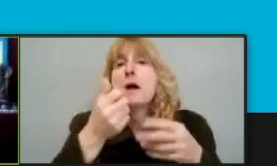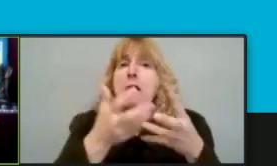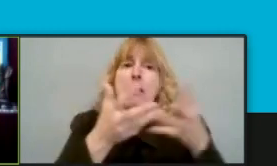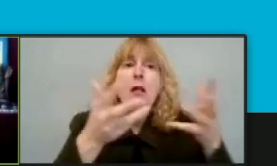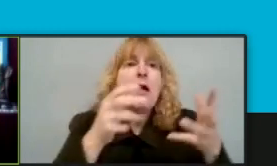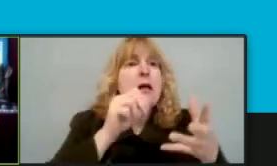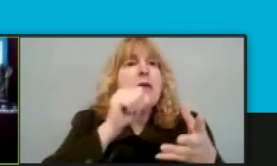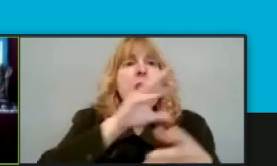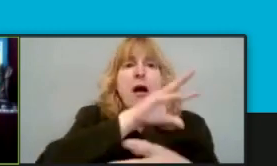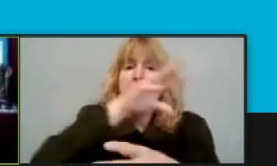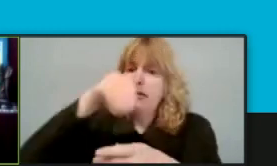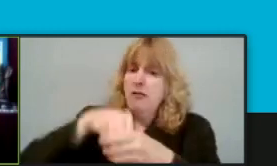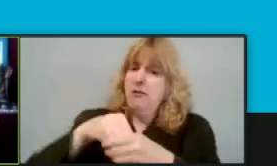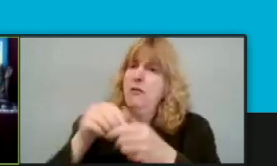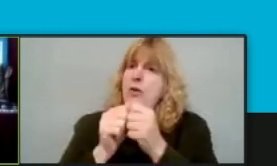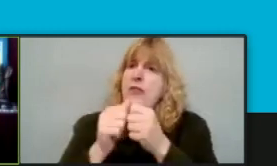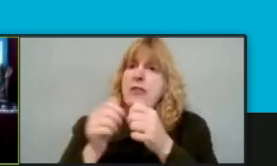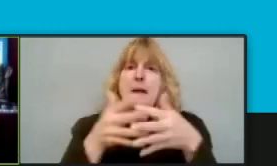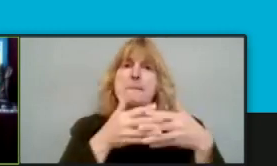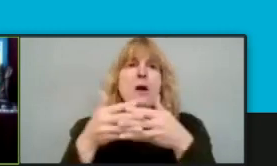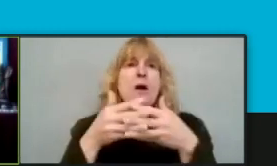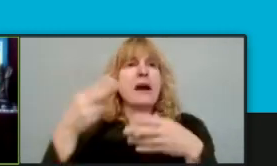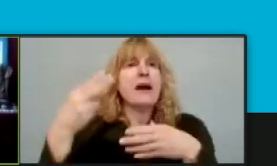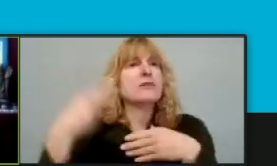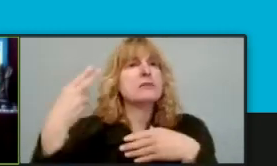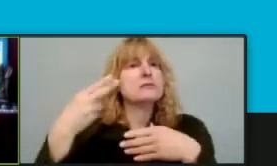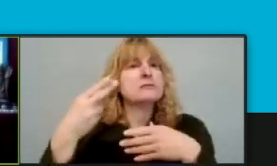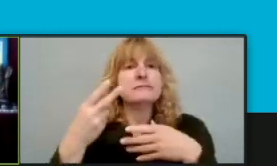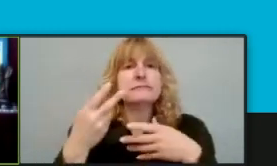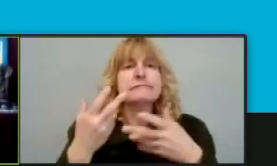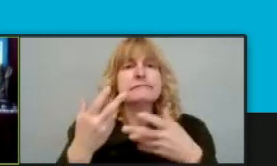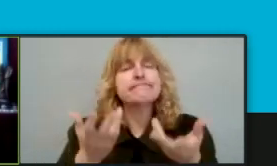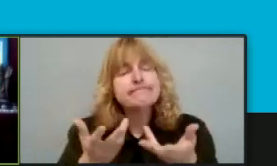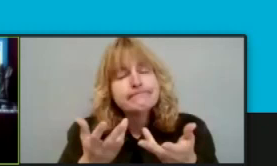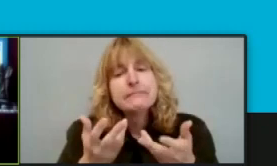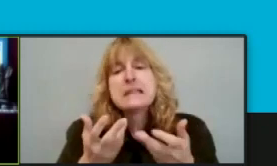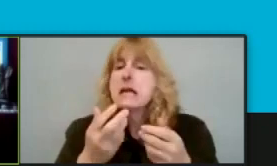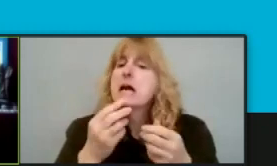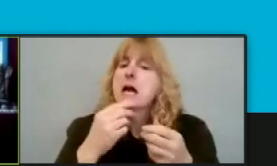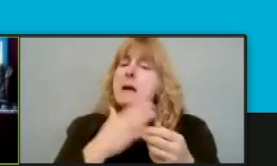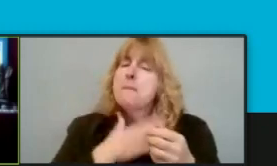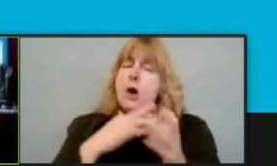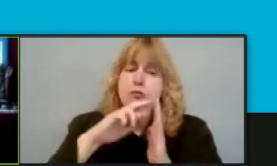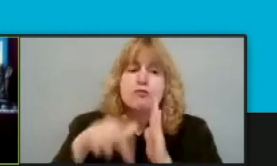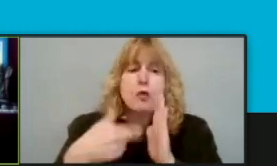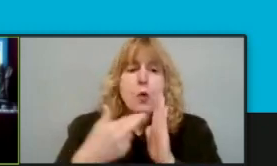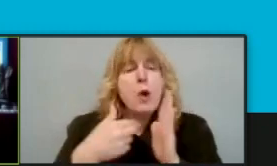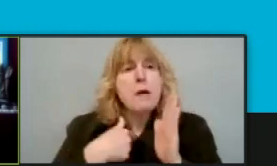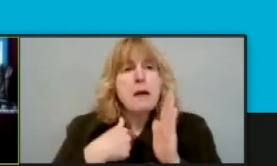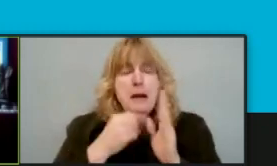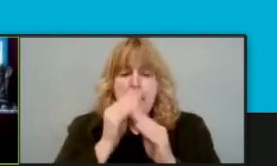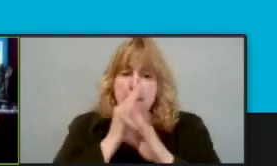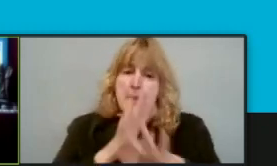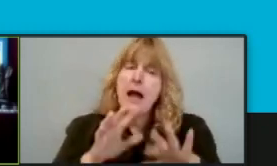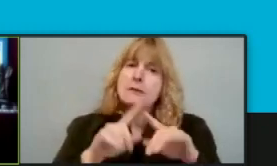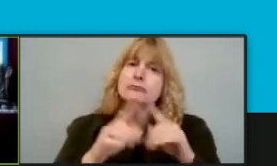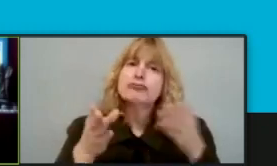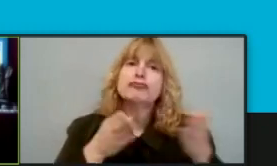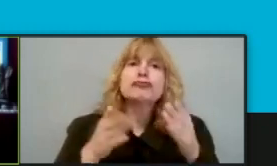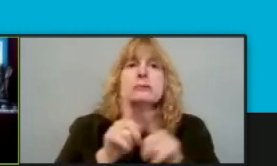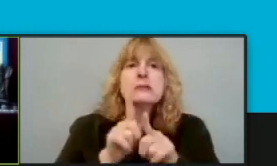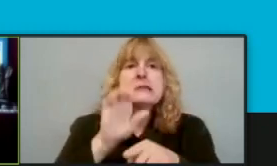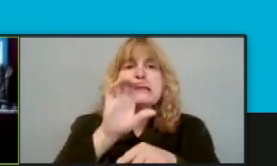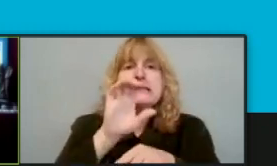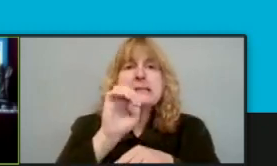But if I could, I'd like to suggest this. In my role where I'm blessed to serve as the CEO of the Detroit